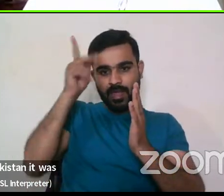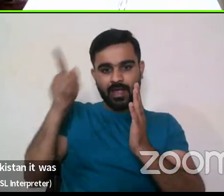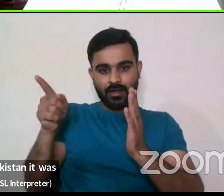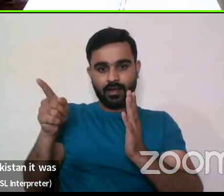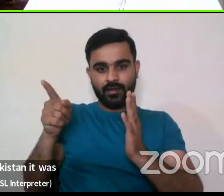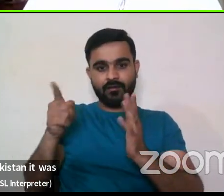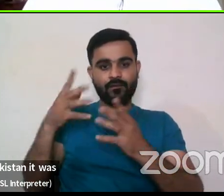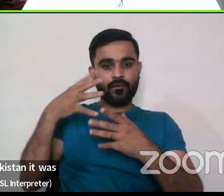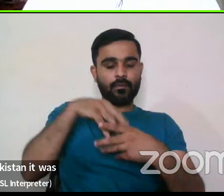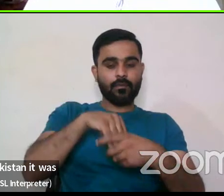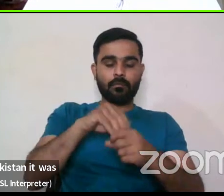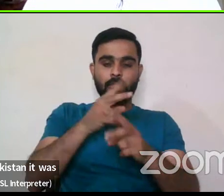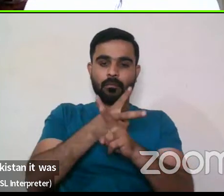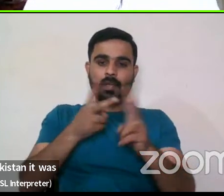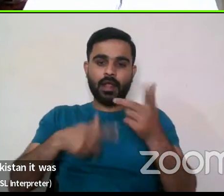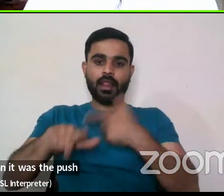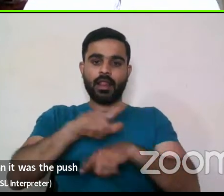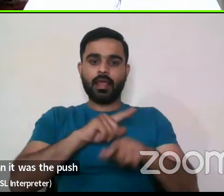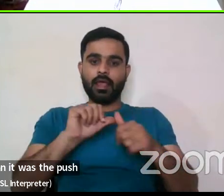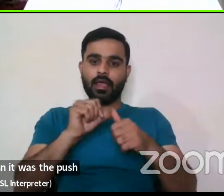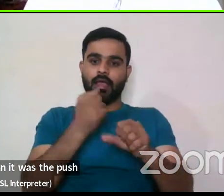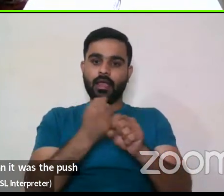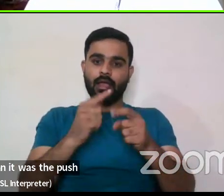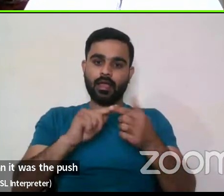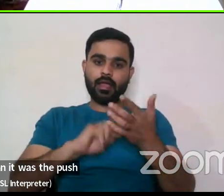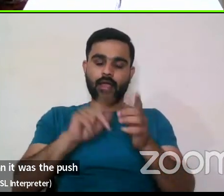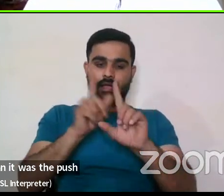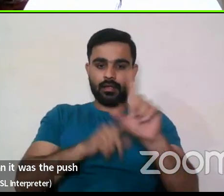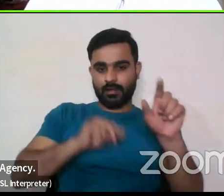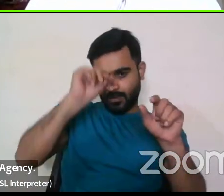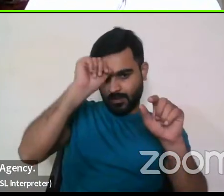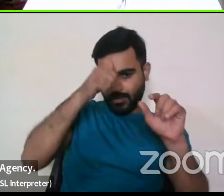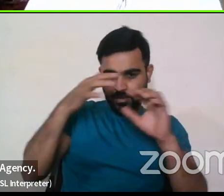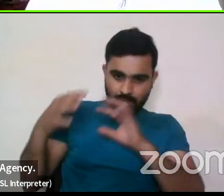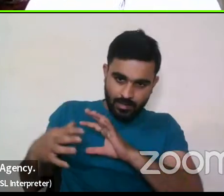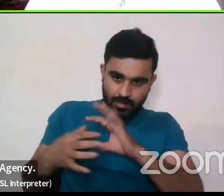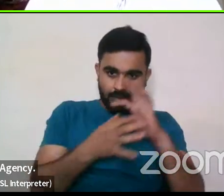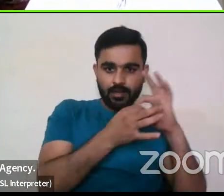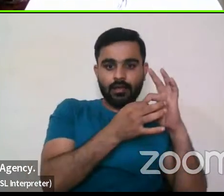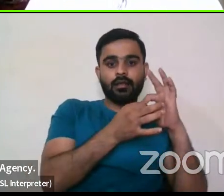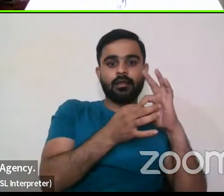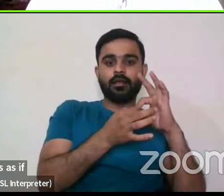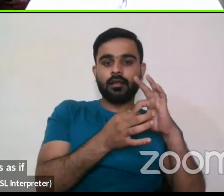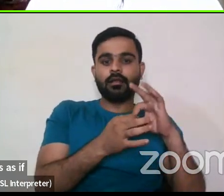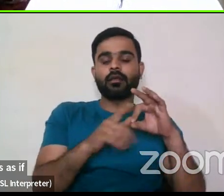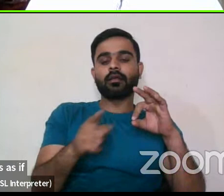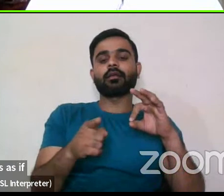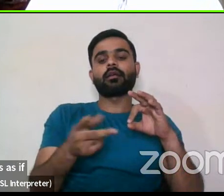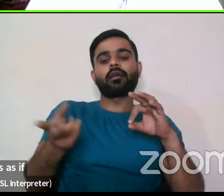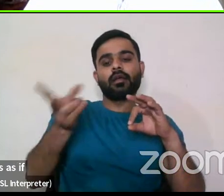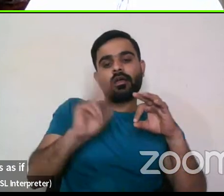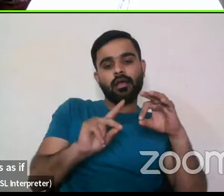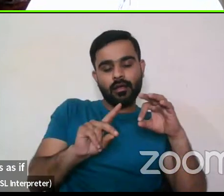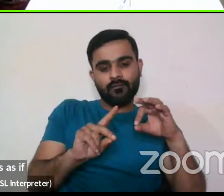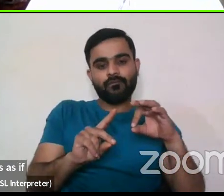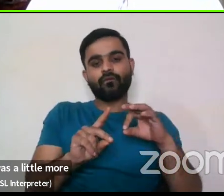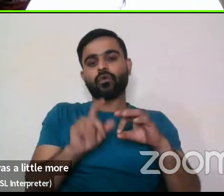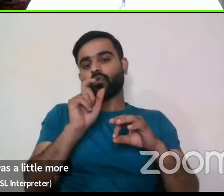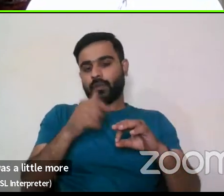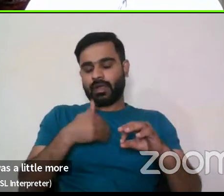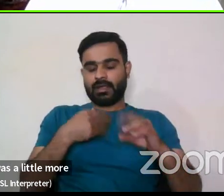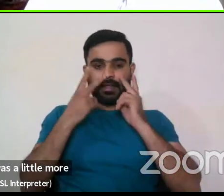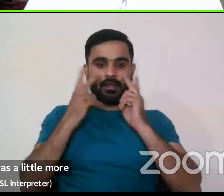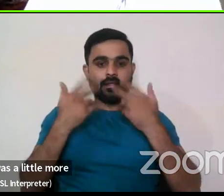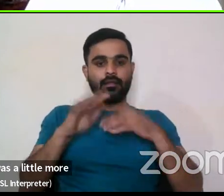push from the multilateral agency. And in Indian context, it appears as if it was a little more democratic, though one may also see